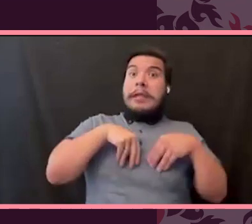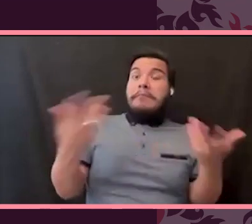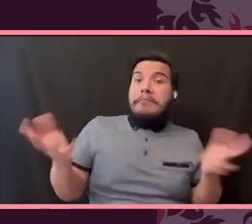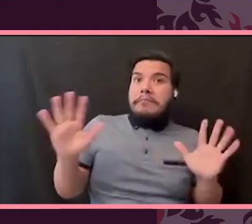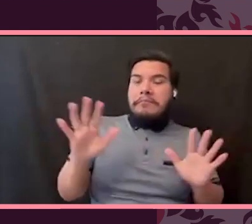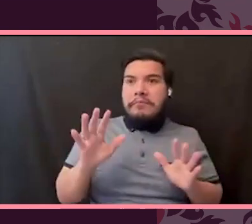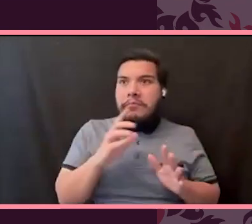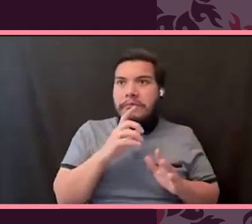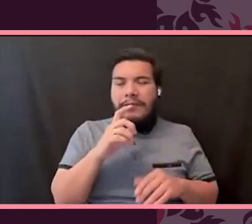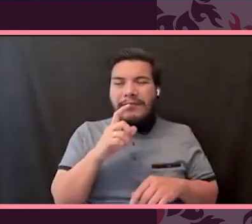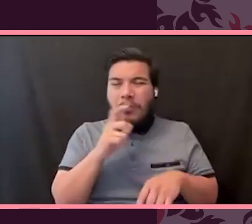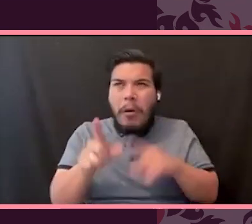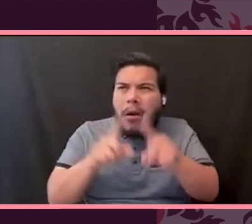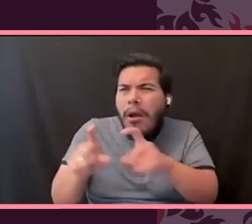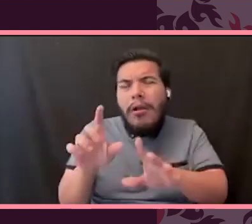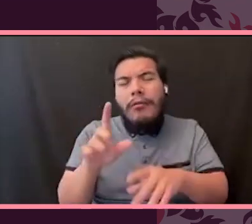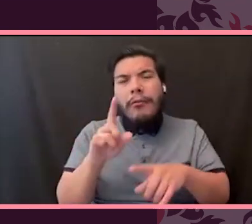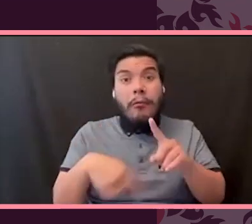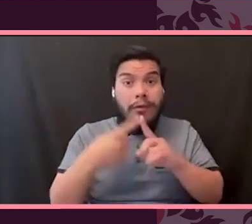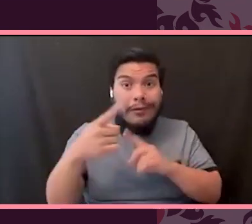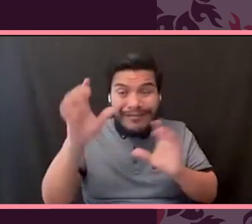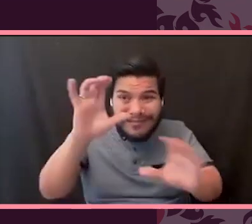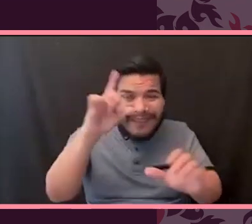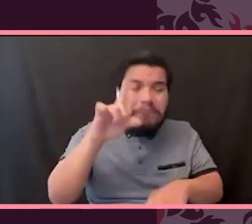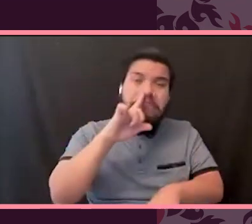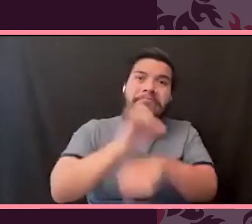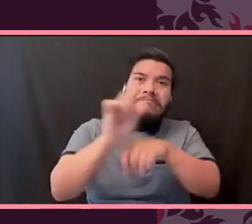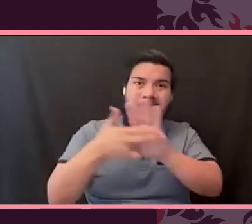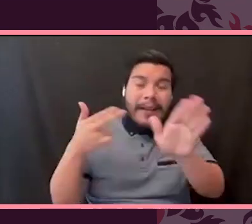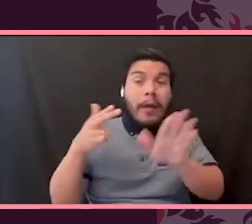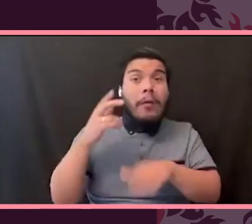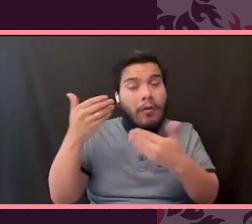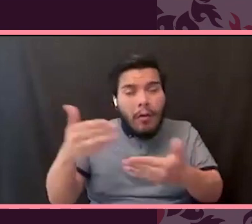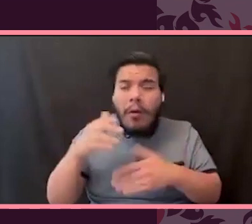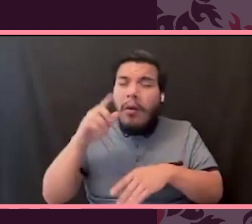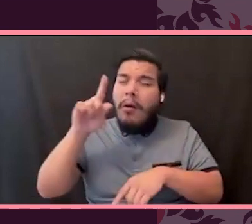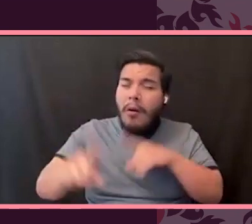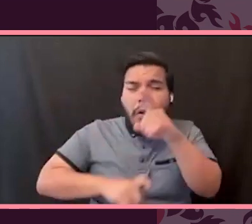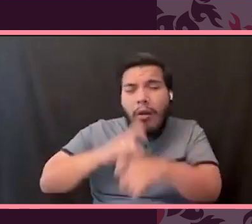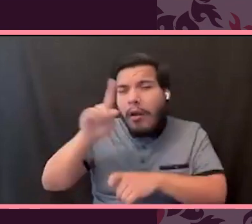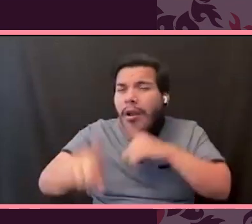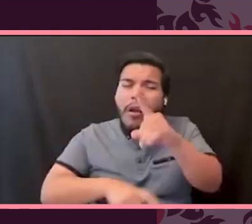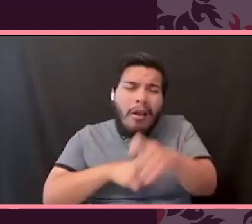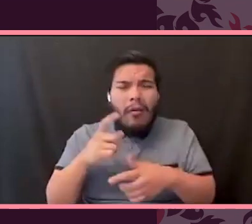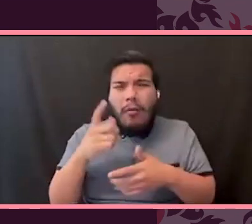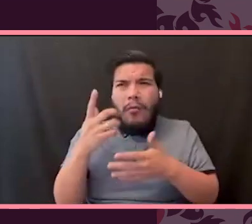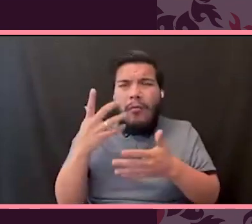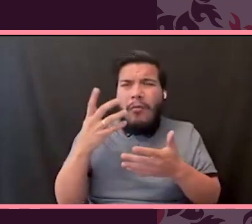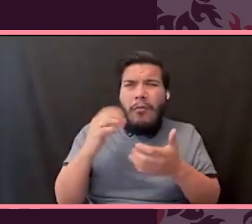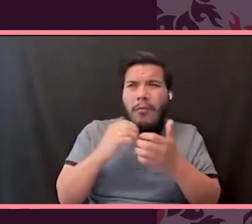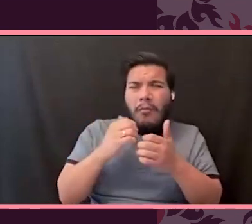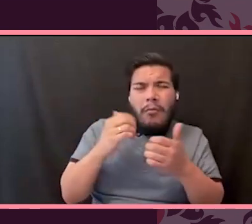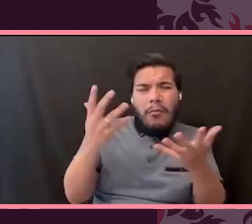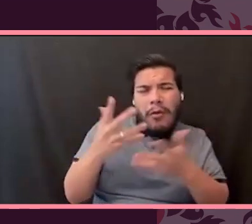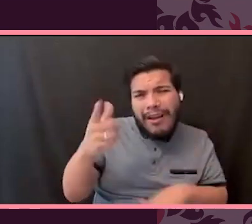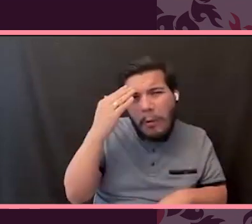So when you're seeking out an official diagnosis, like, question them. What do they know about neurodivergence? What do they